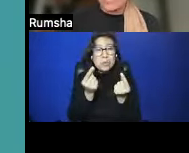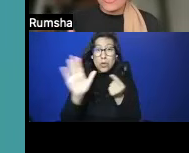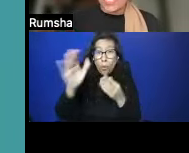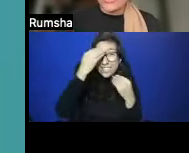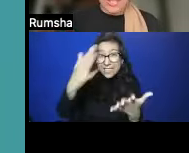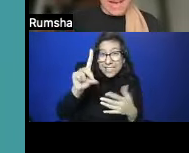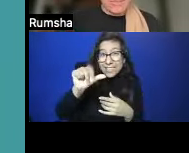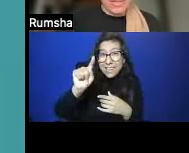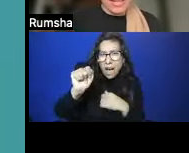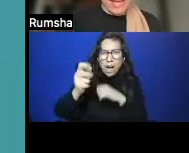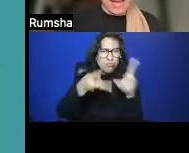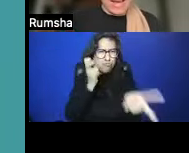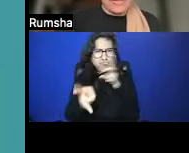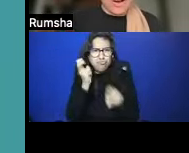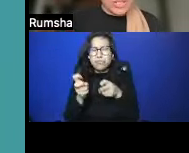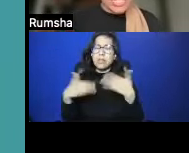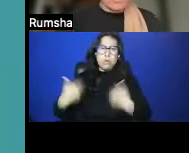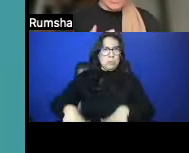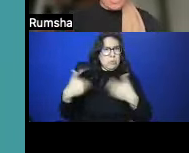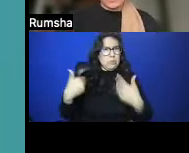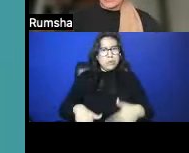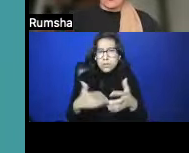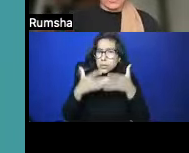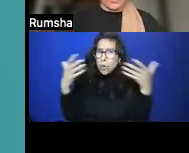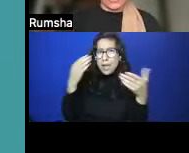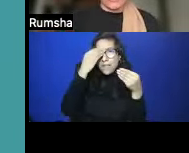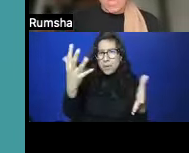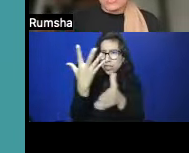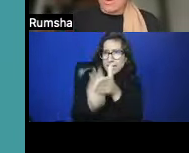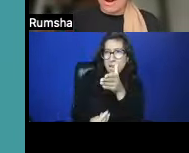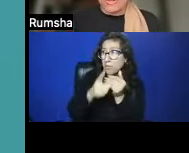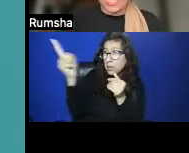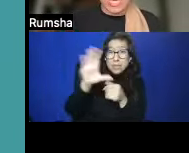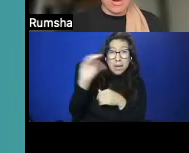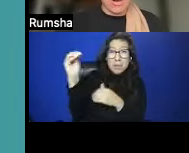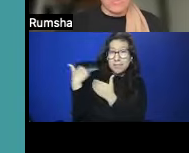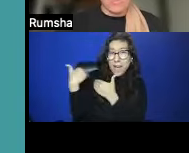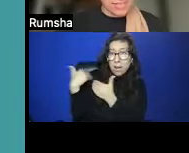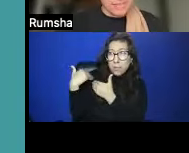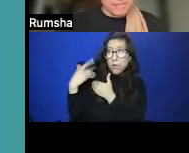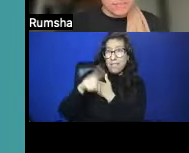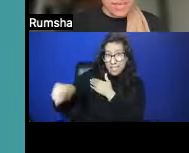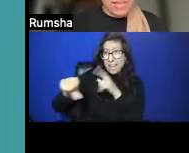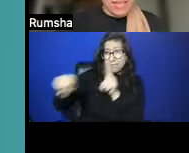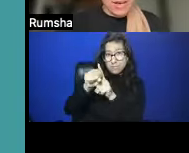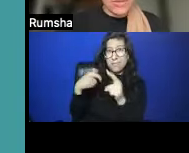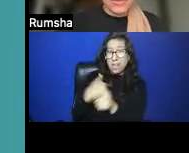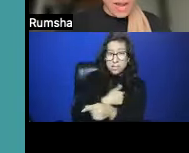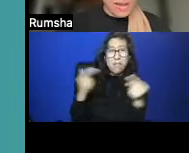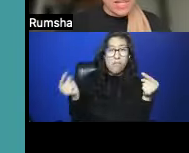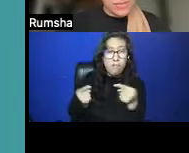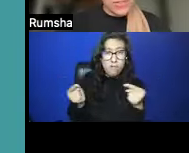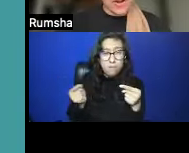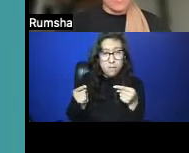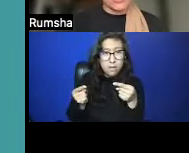huge information gap of companies being held accountable to the mass harm that they cause us. Although